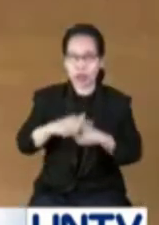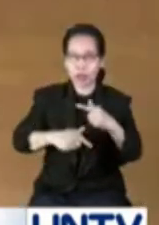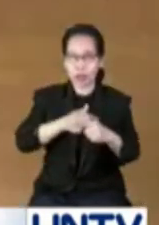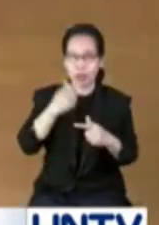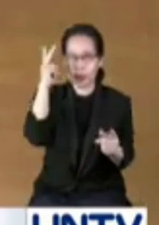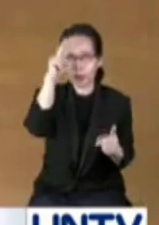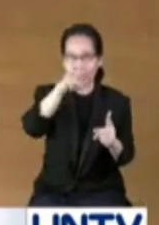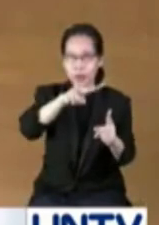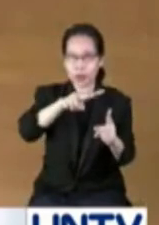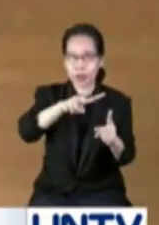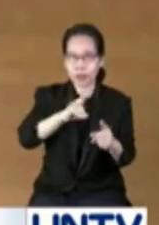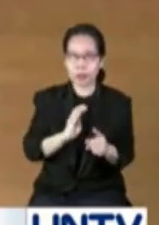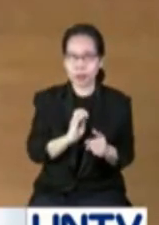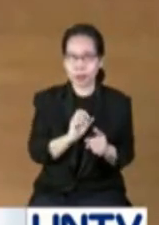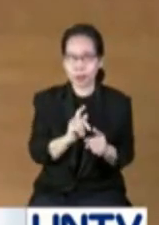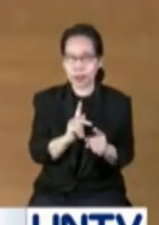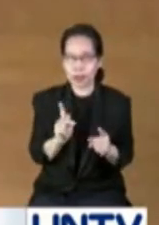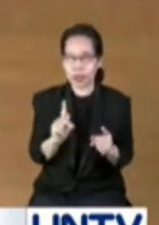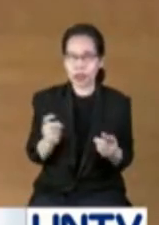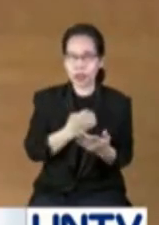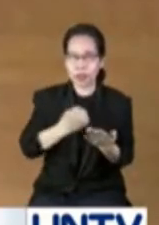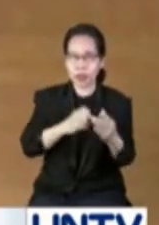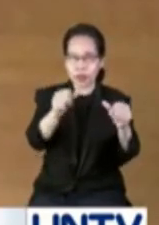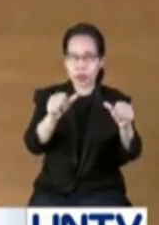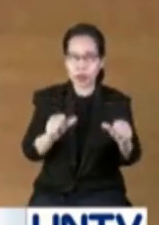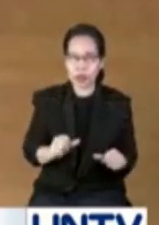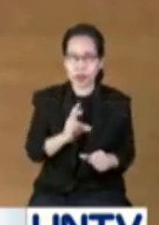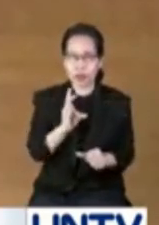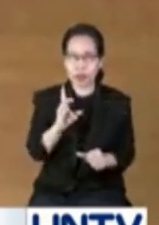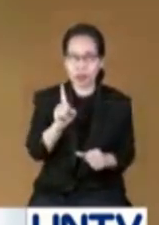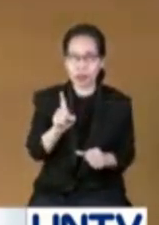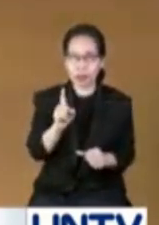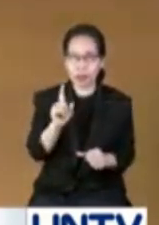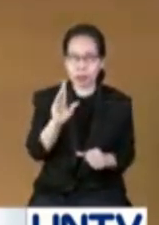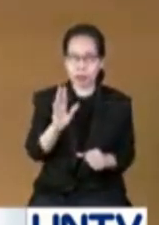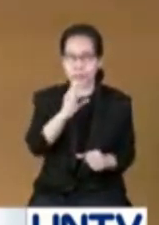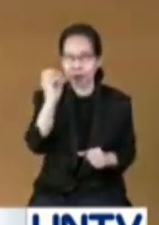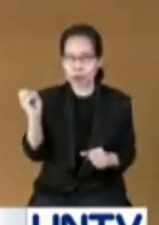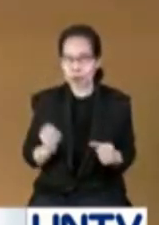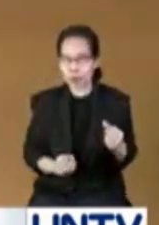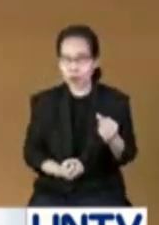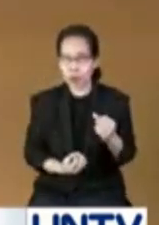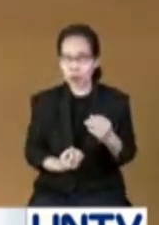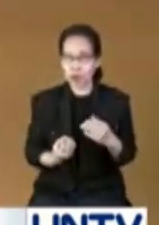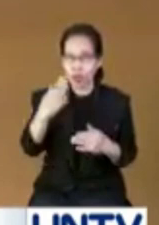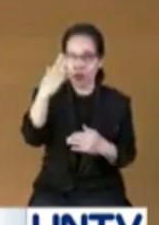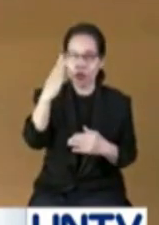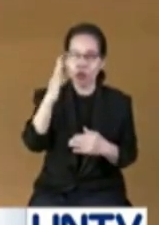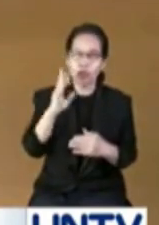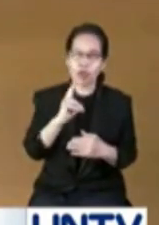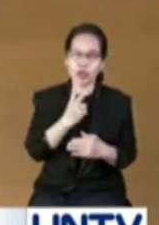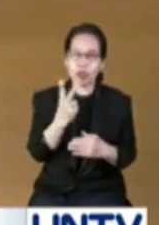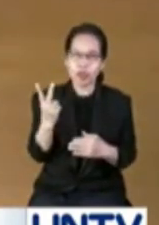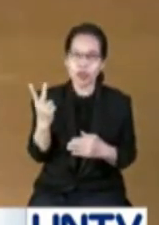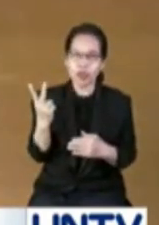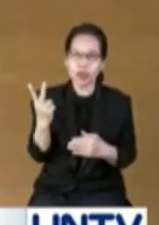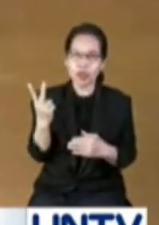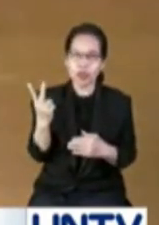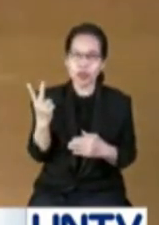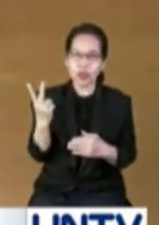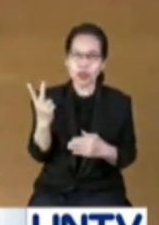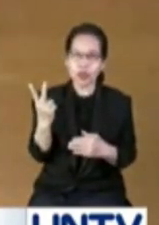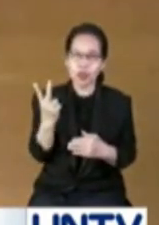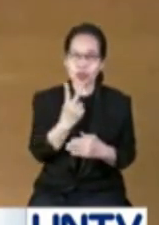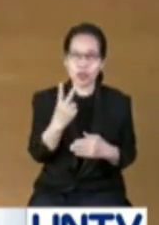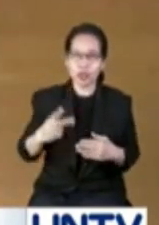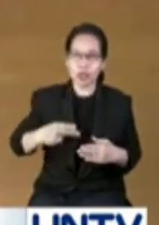our economy posted a 7.6% growth in 2022, our highest growth rate in